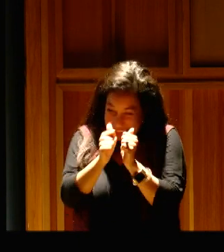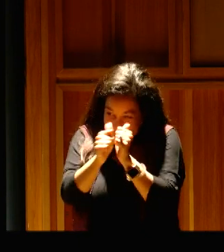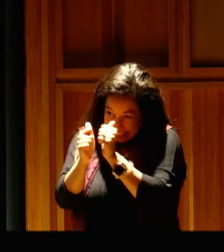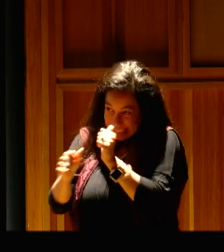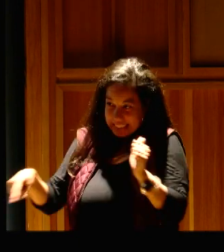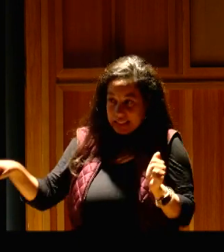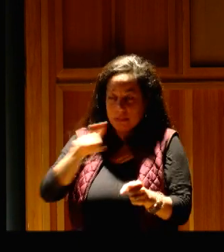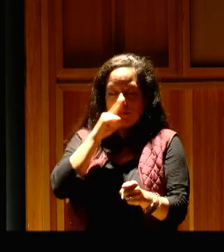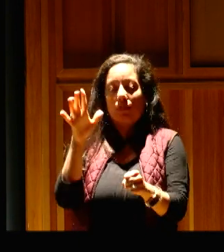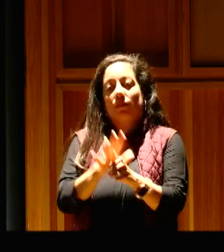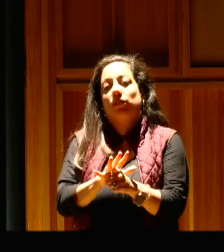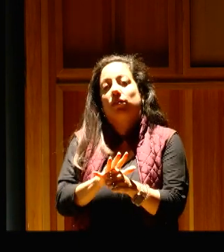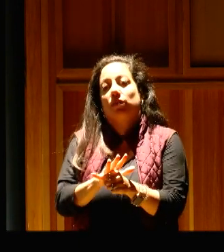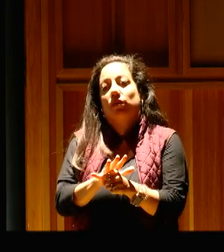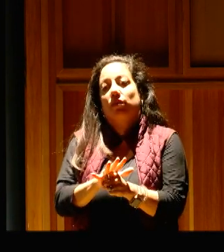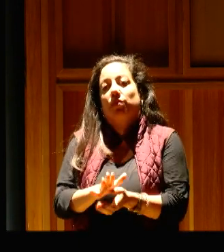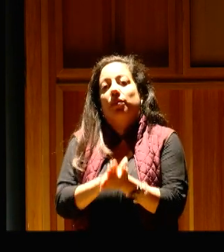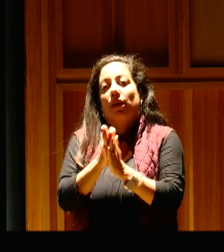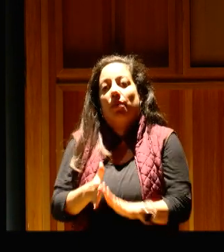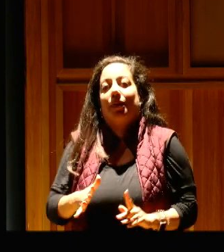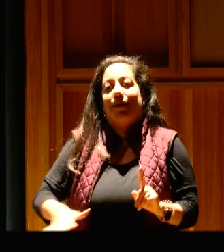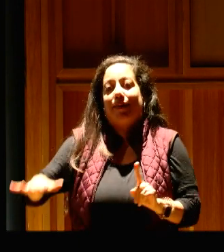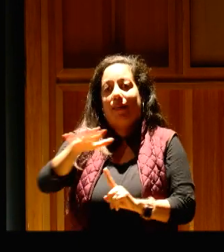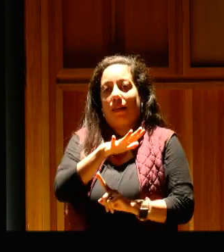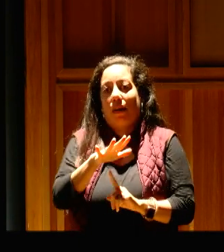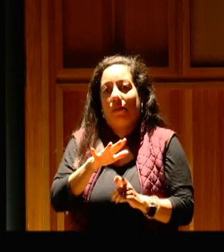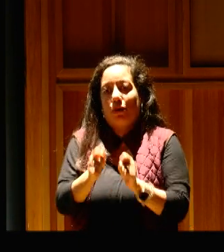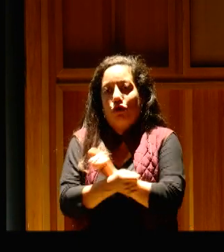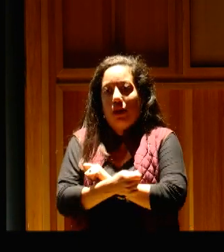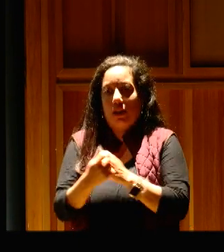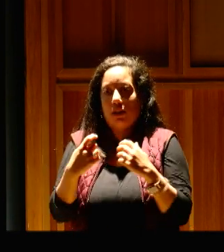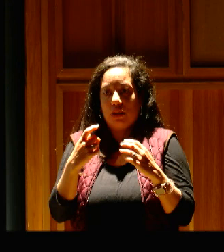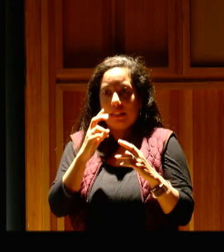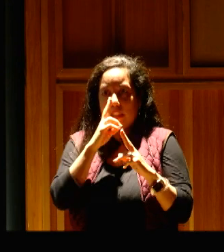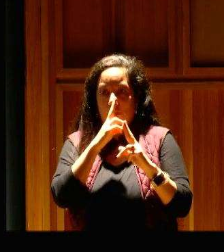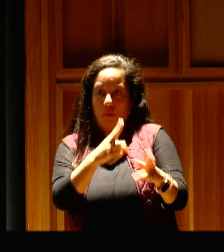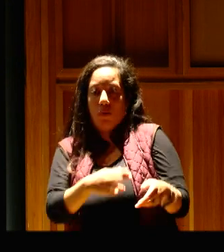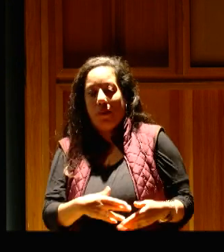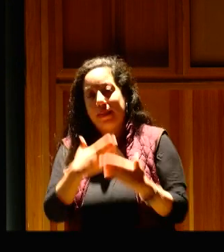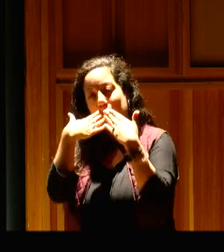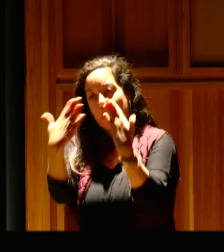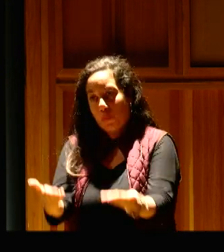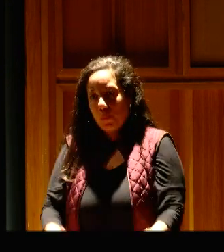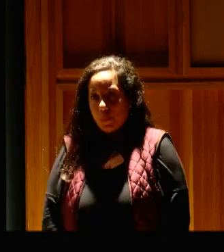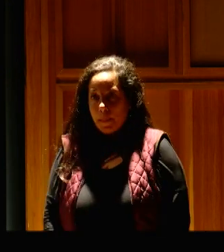commit to being a climate change hero. Thank you.